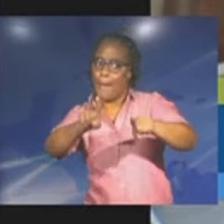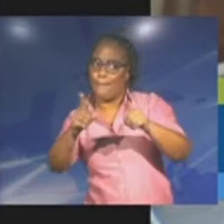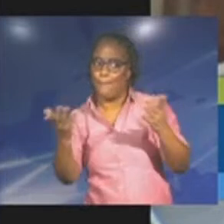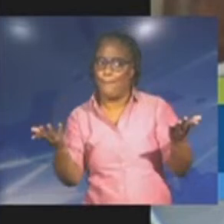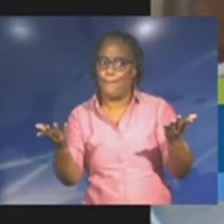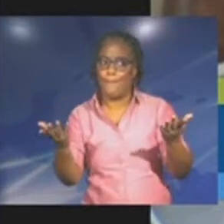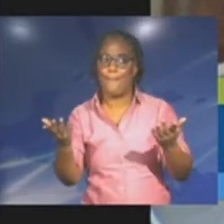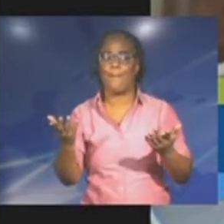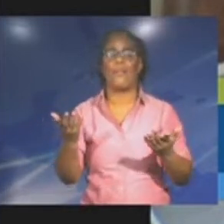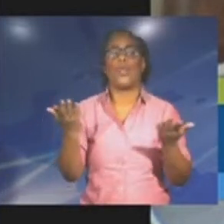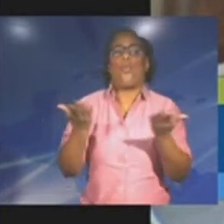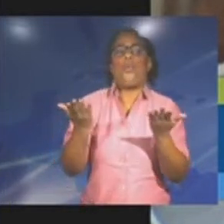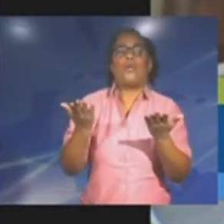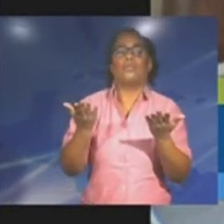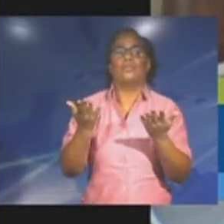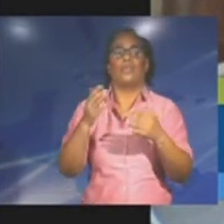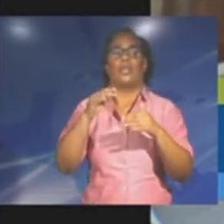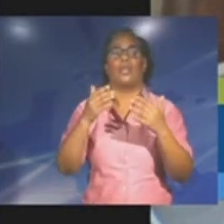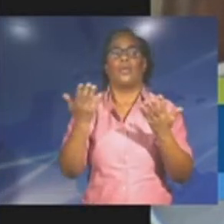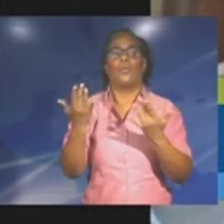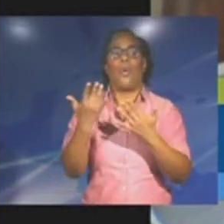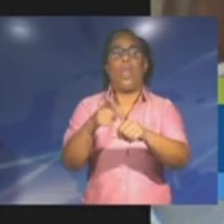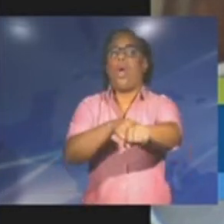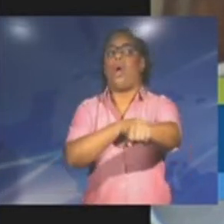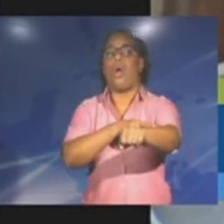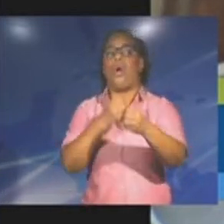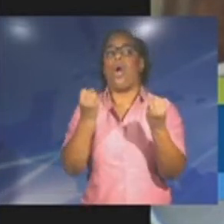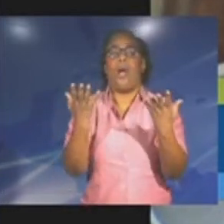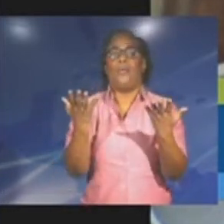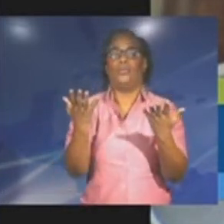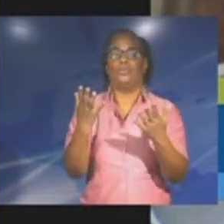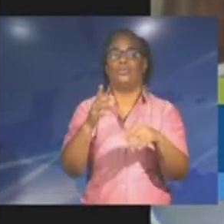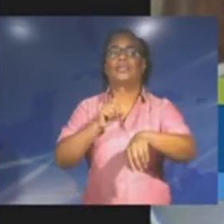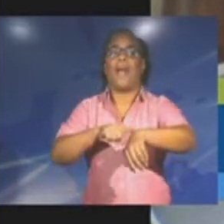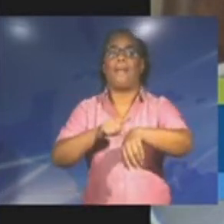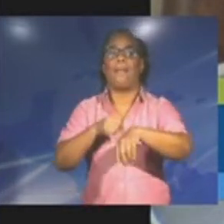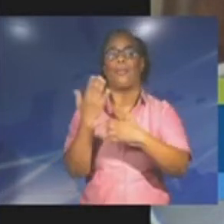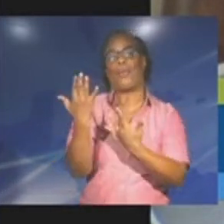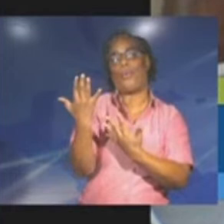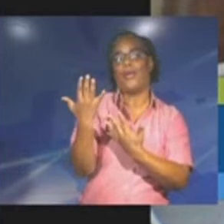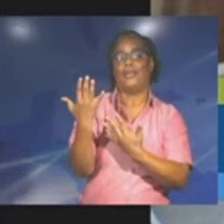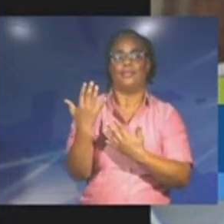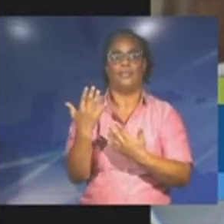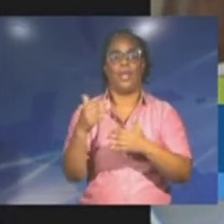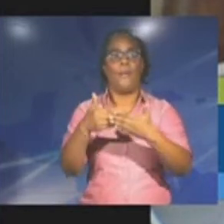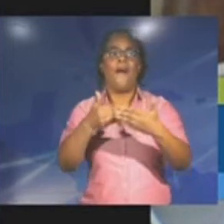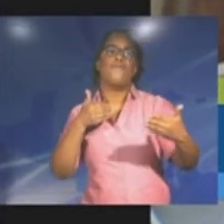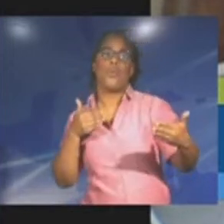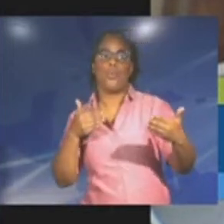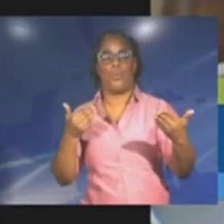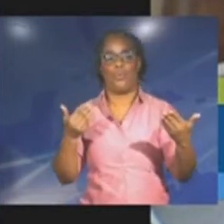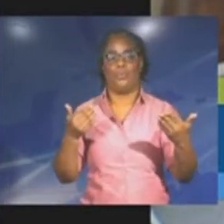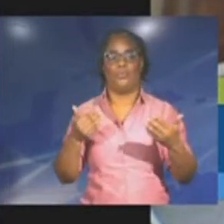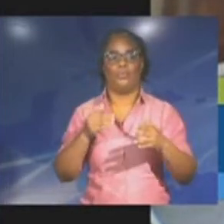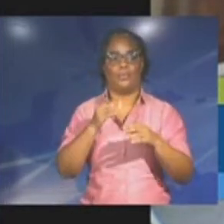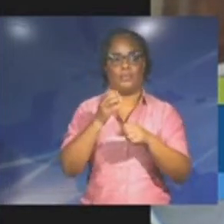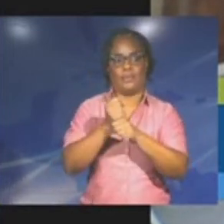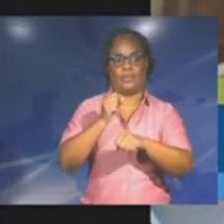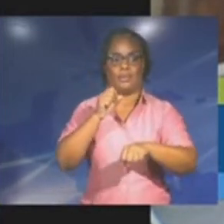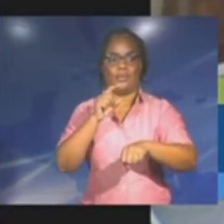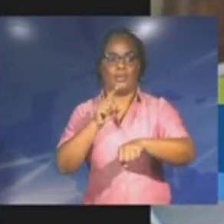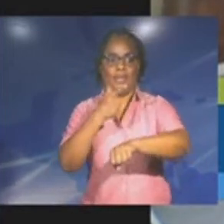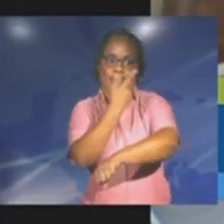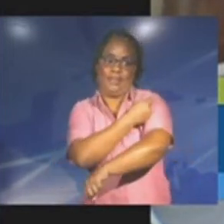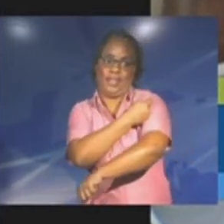length they would have to wait to get that booster? I think it's 6 months, or either 6 months or 3 months